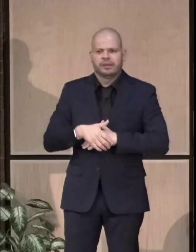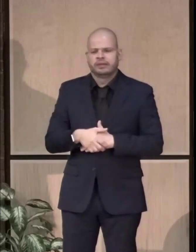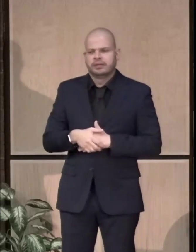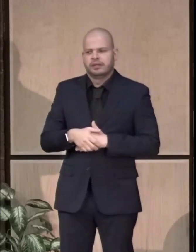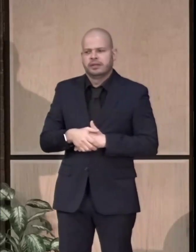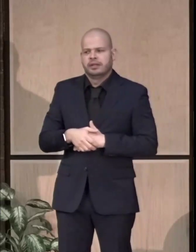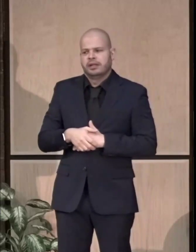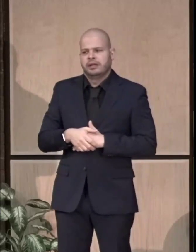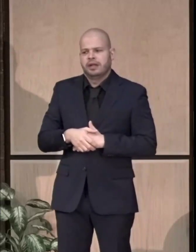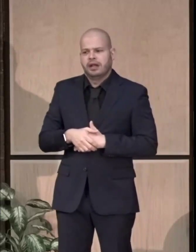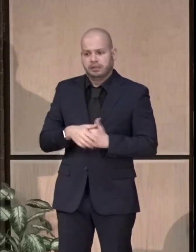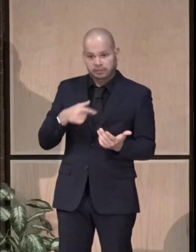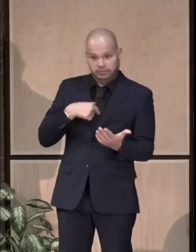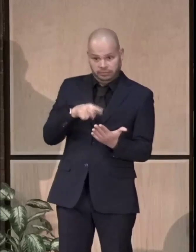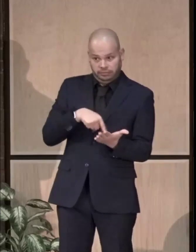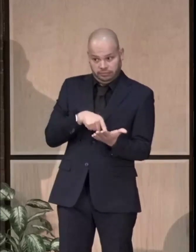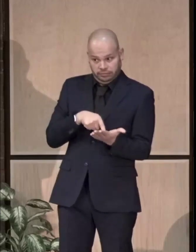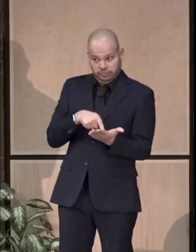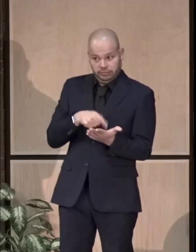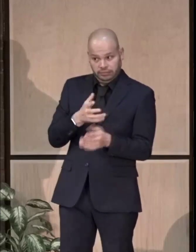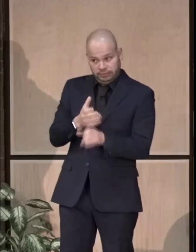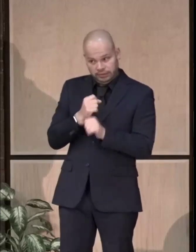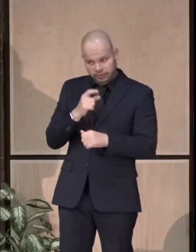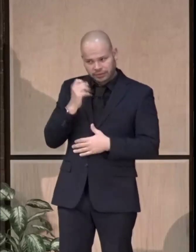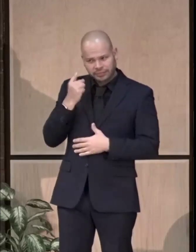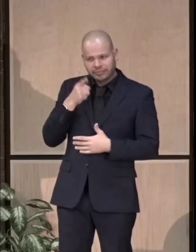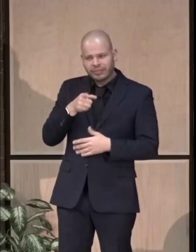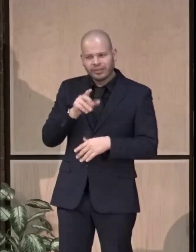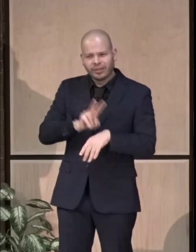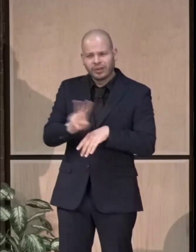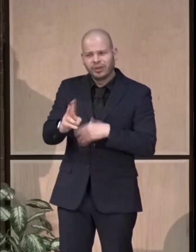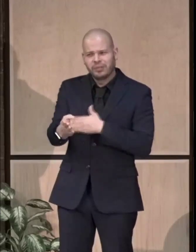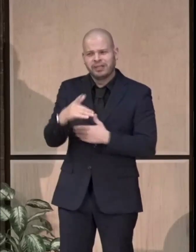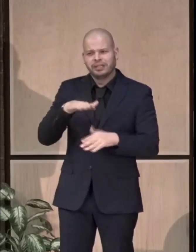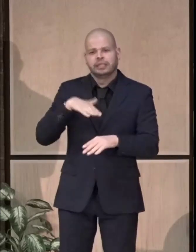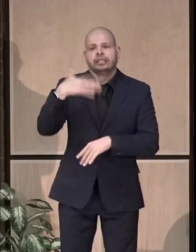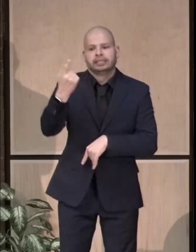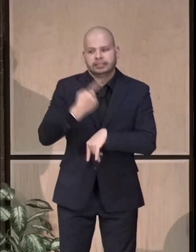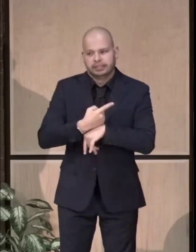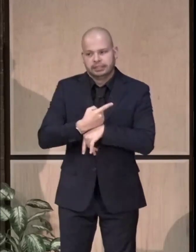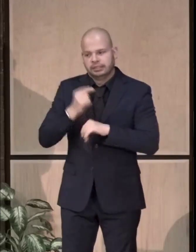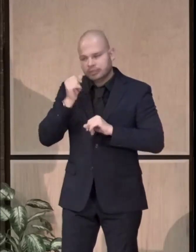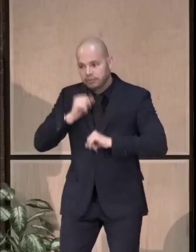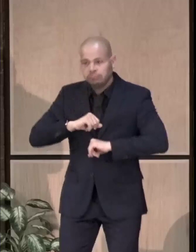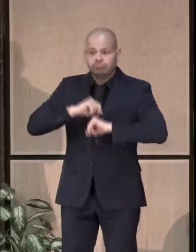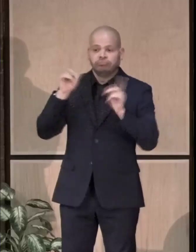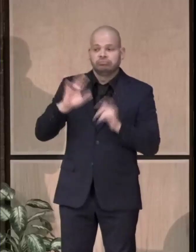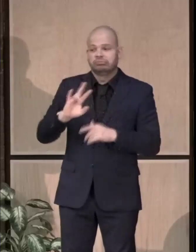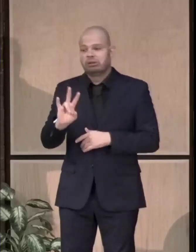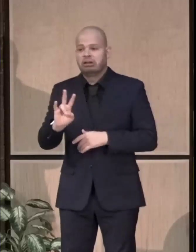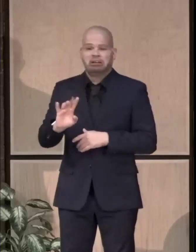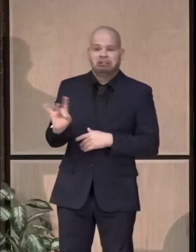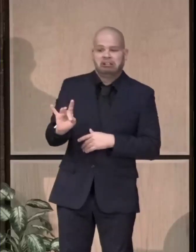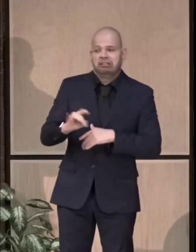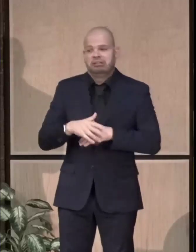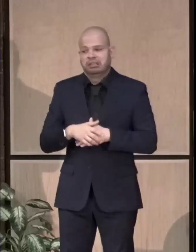it, you read it the morning. You didn't read it at 2 in the morning. You read it at around 7 or 8? The one I got up, yes,